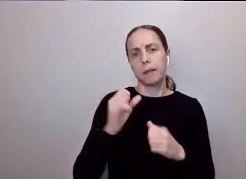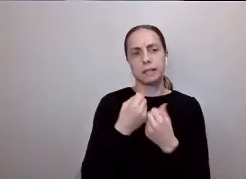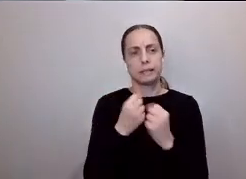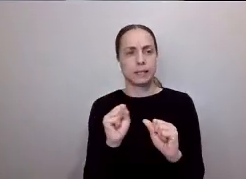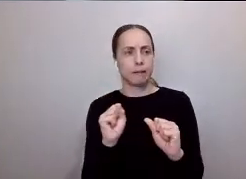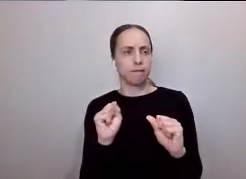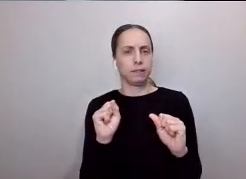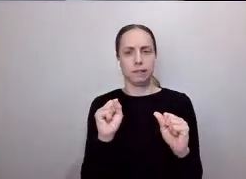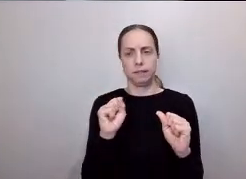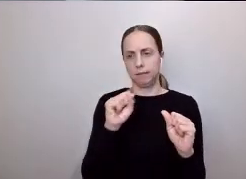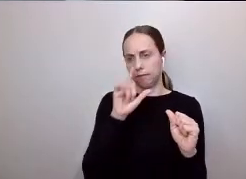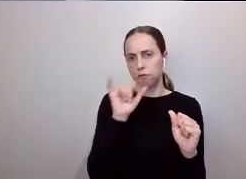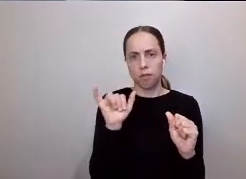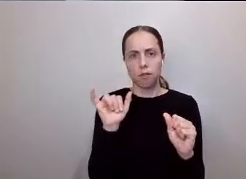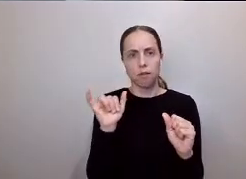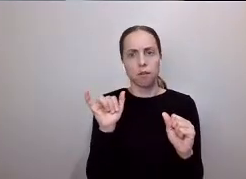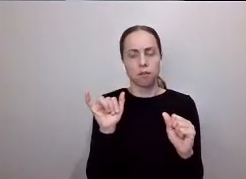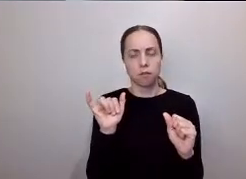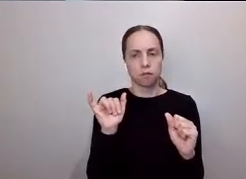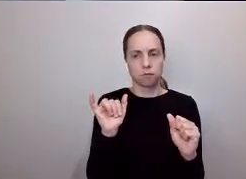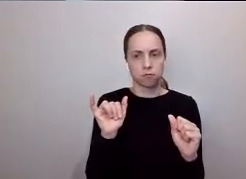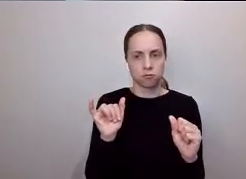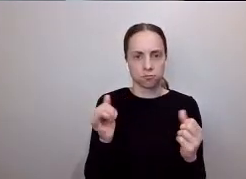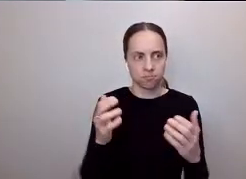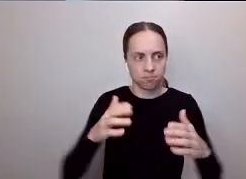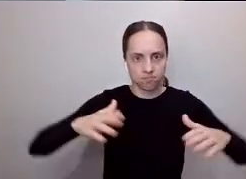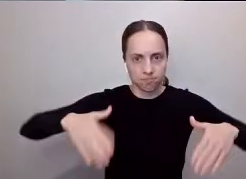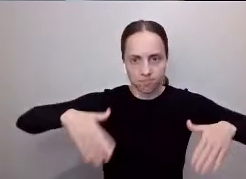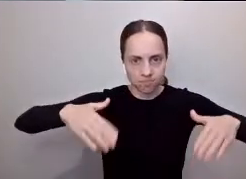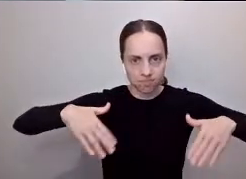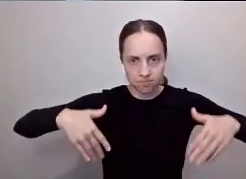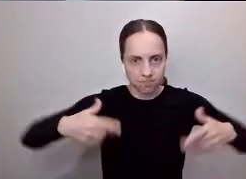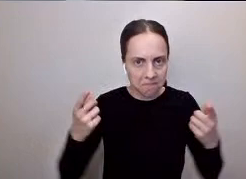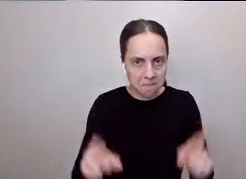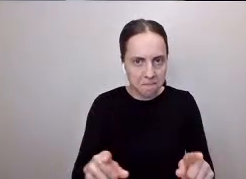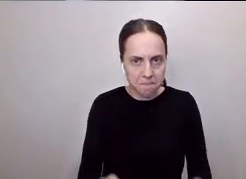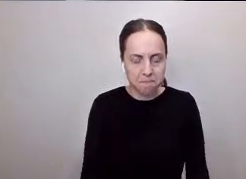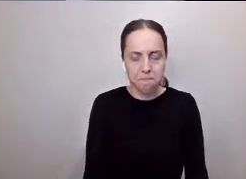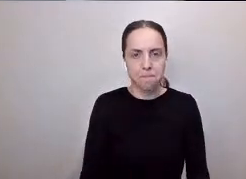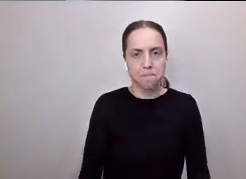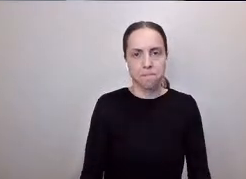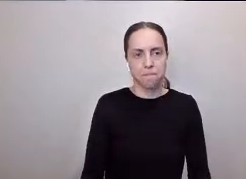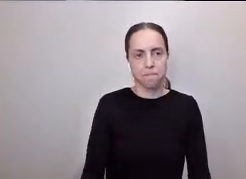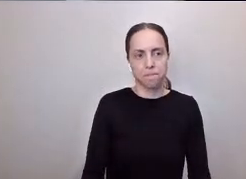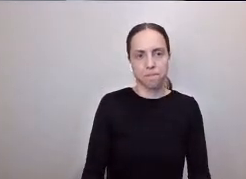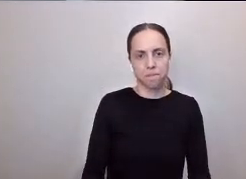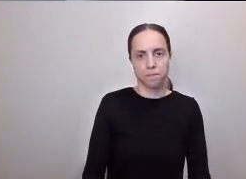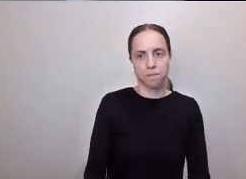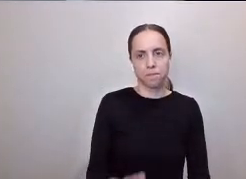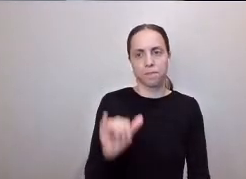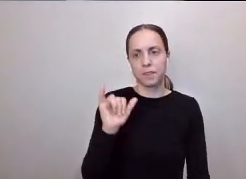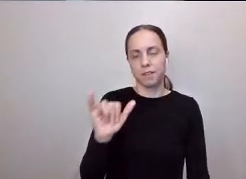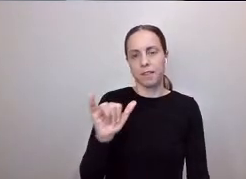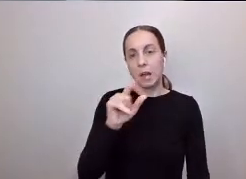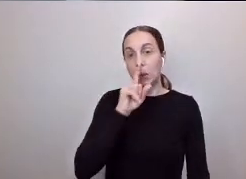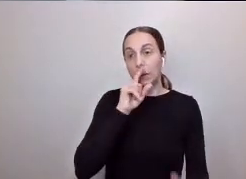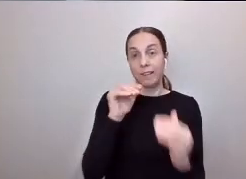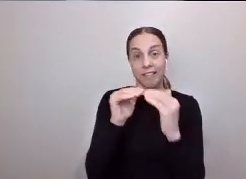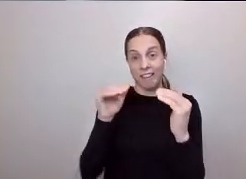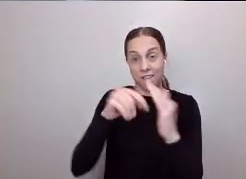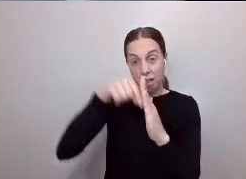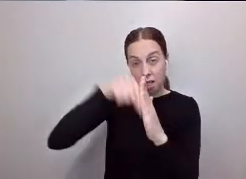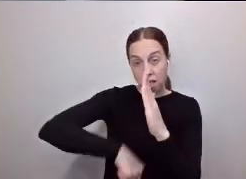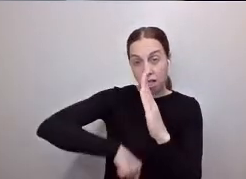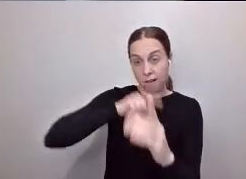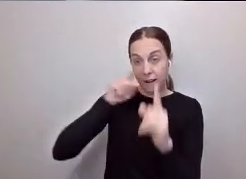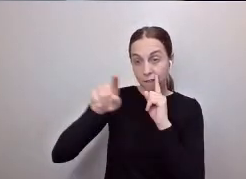we have not done that. We have not had that level of conversation. I know it's in process.